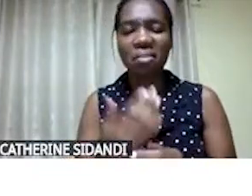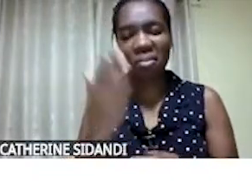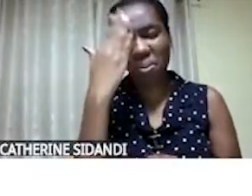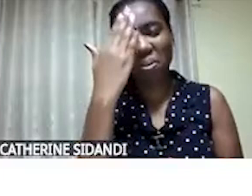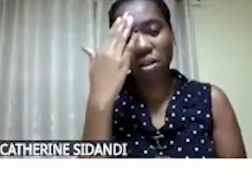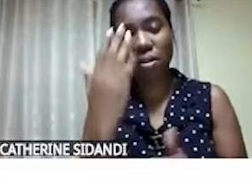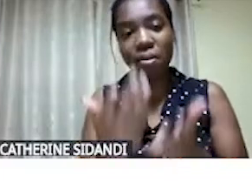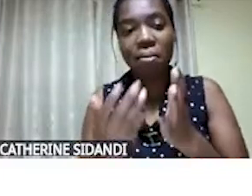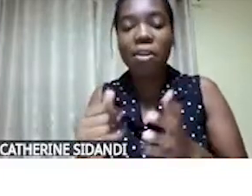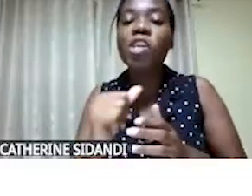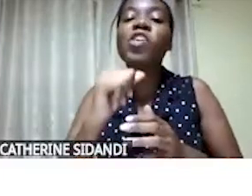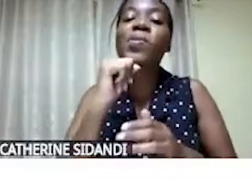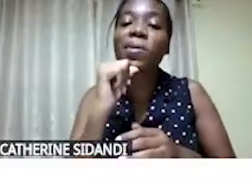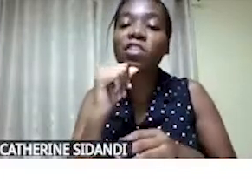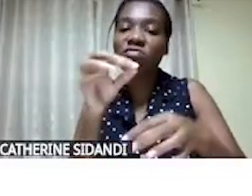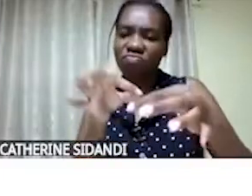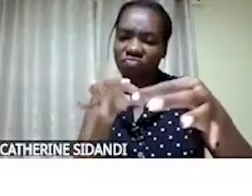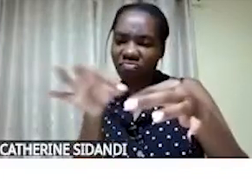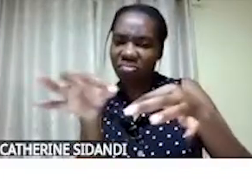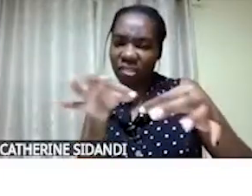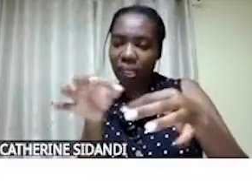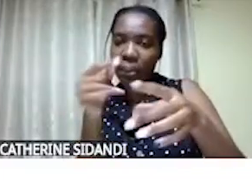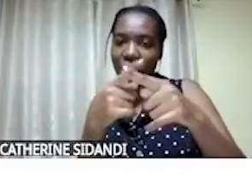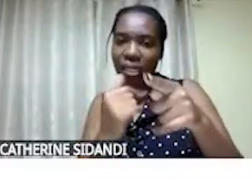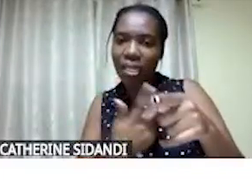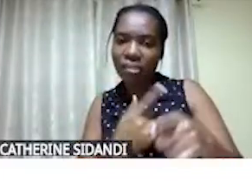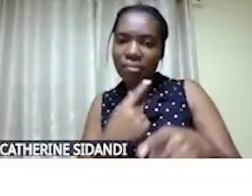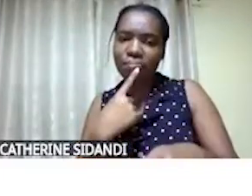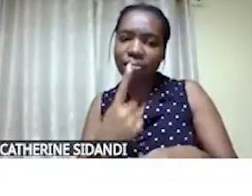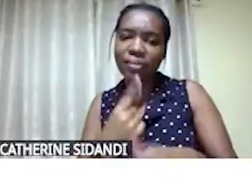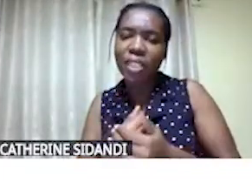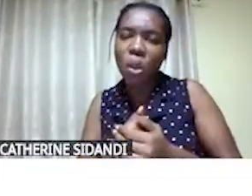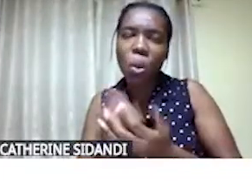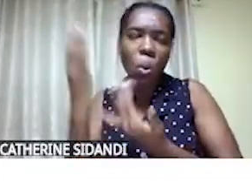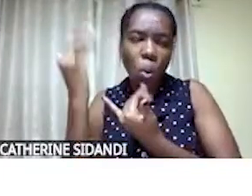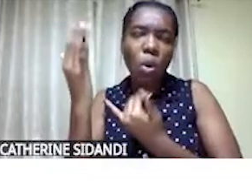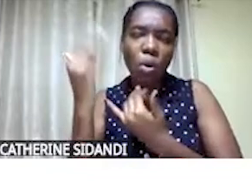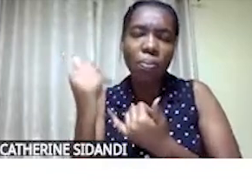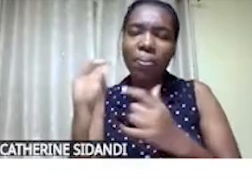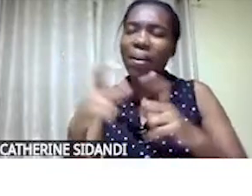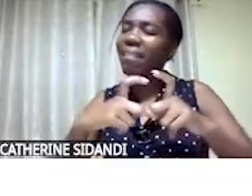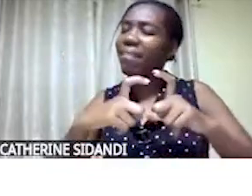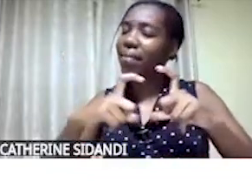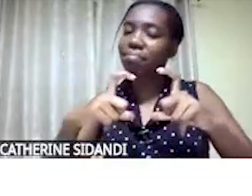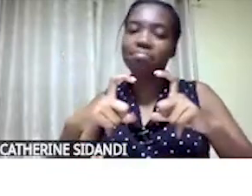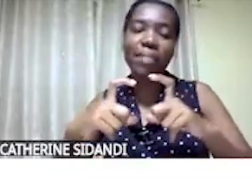strategy. Not to say that hope is not great. Hope, faith is what carries